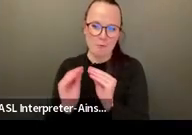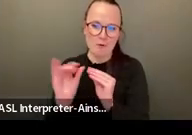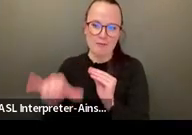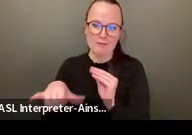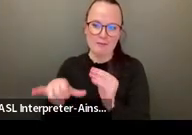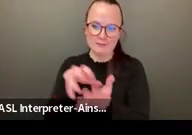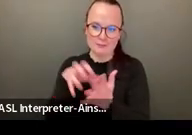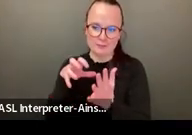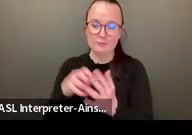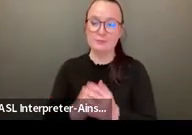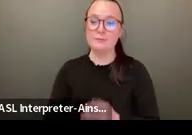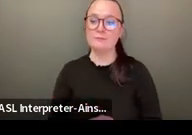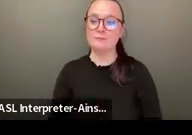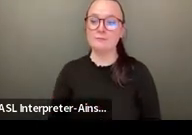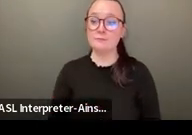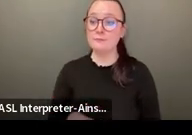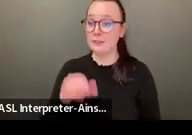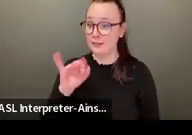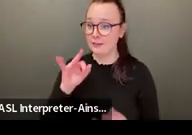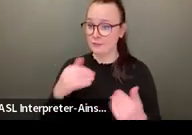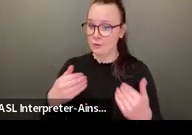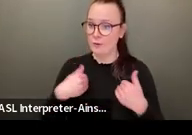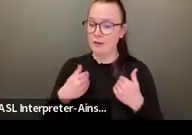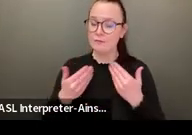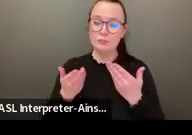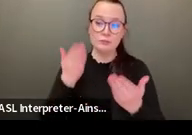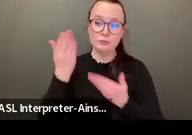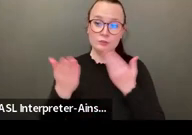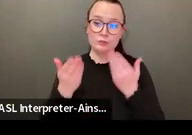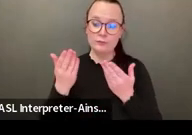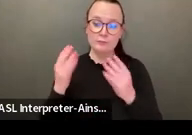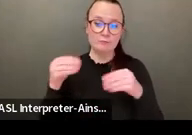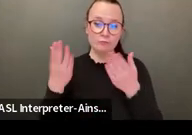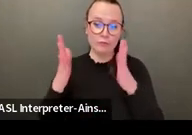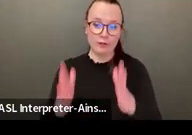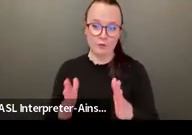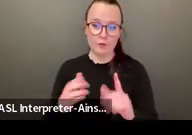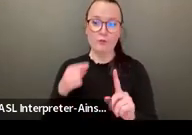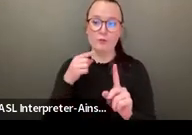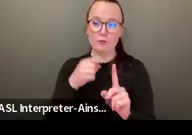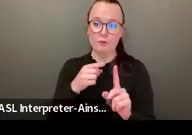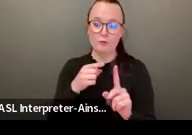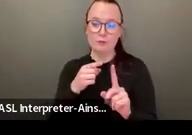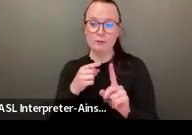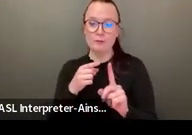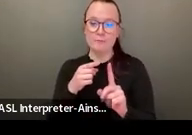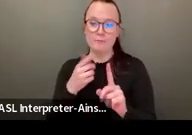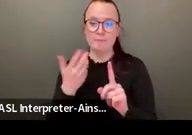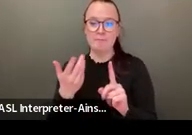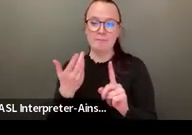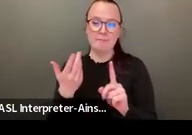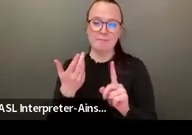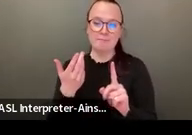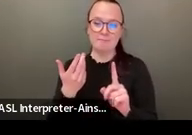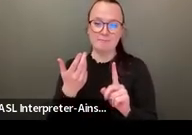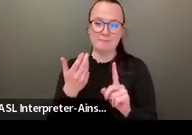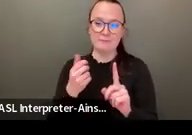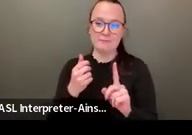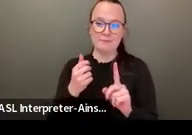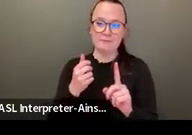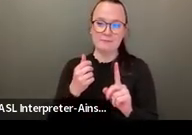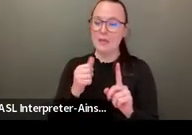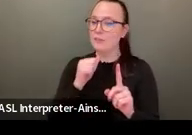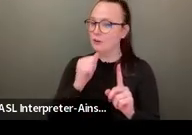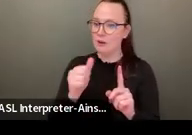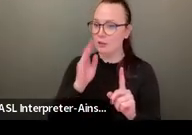if you have a service provider that is no longer providing direct service